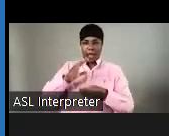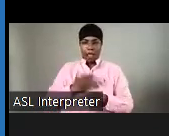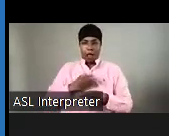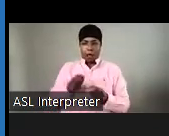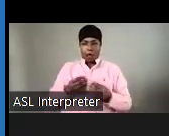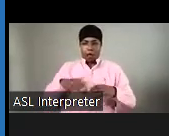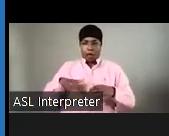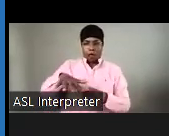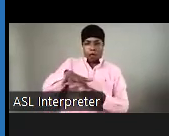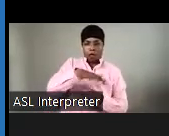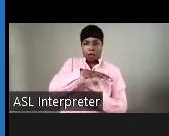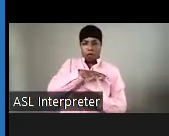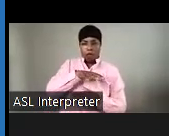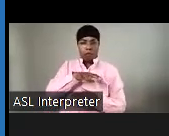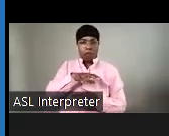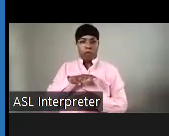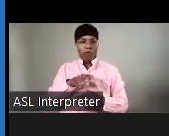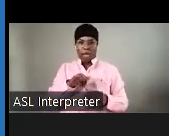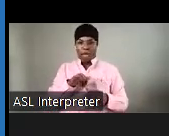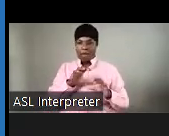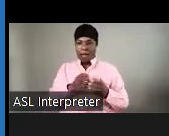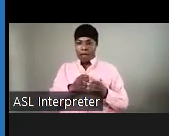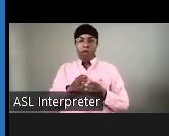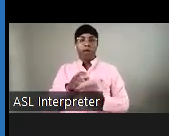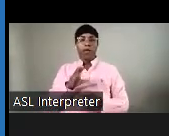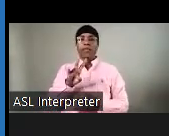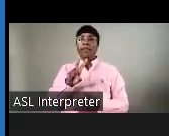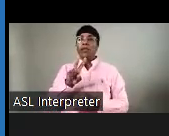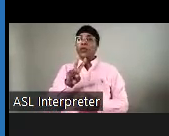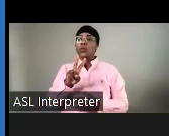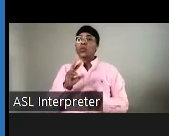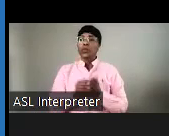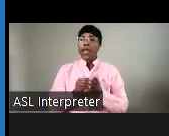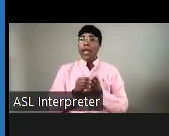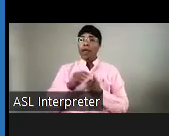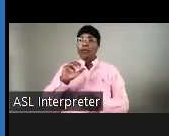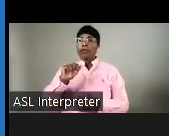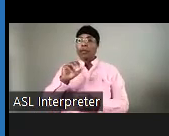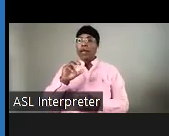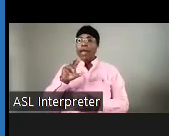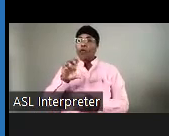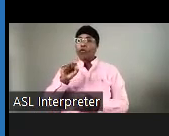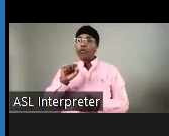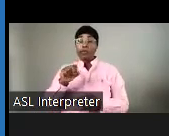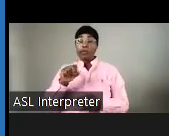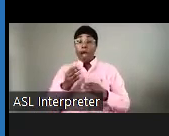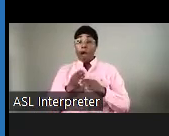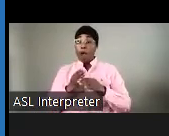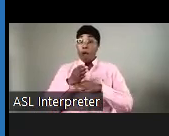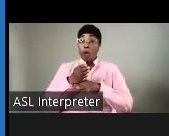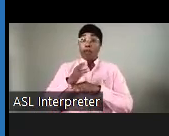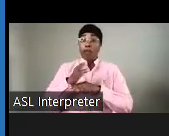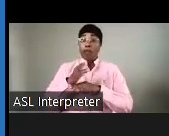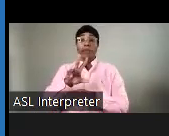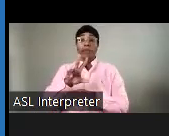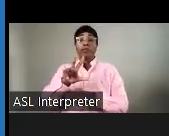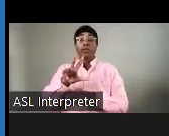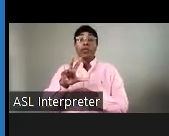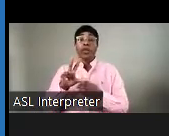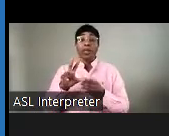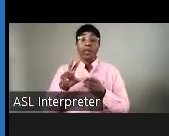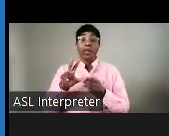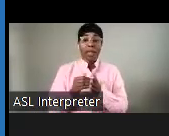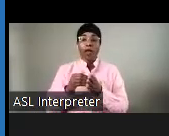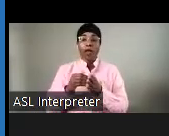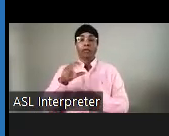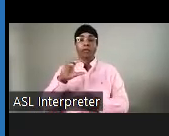as aspen, it's over 72,000 acres. That was then. It is now over 73,000 as we're just now getting ramped up to truly